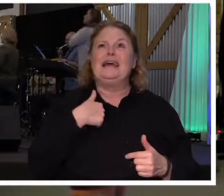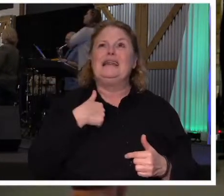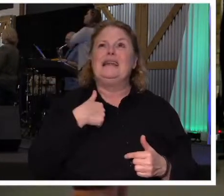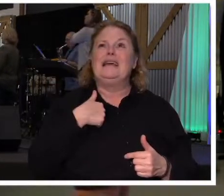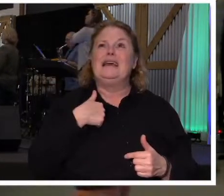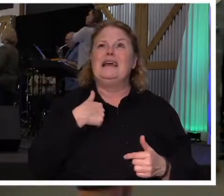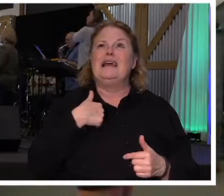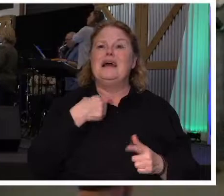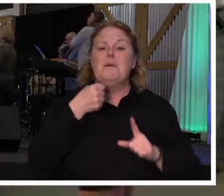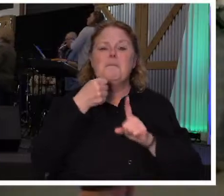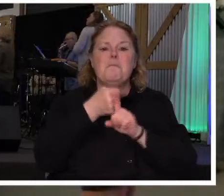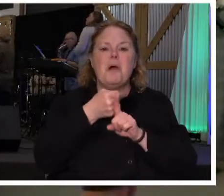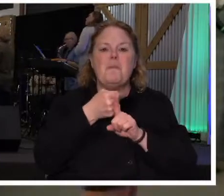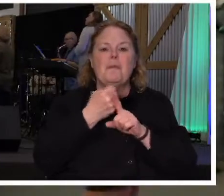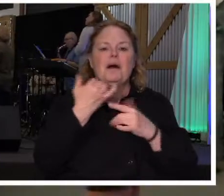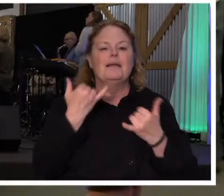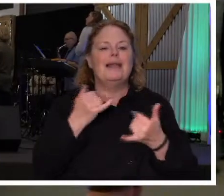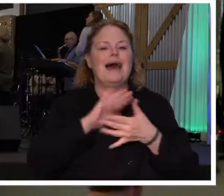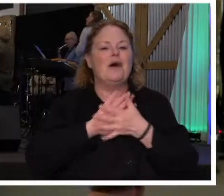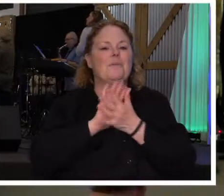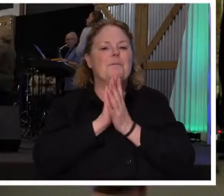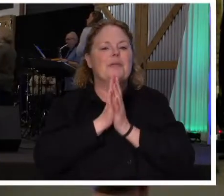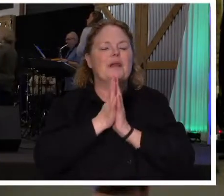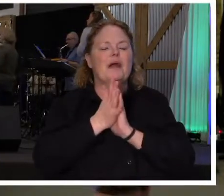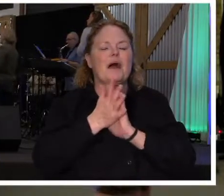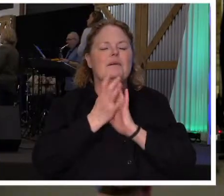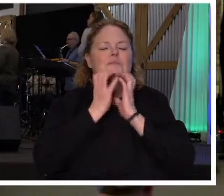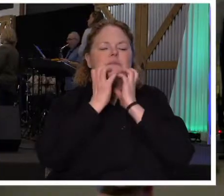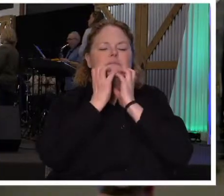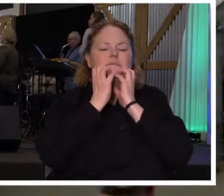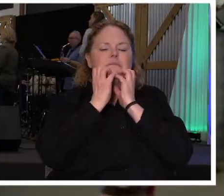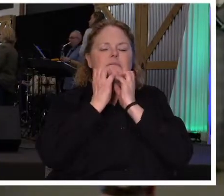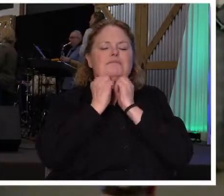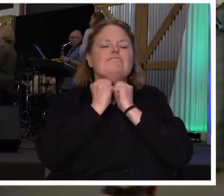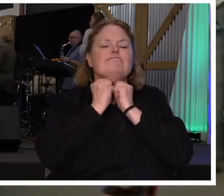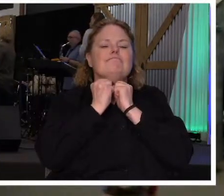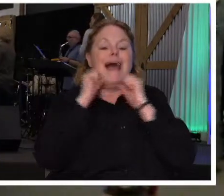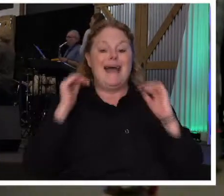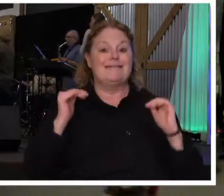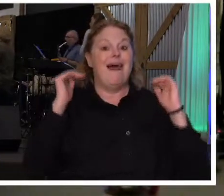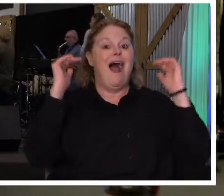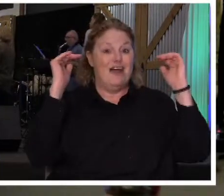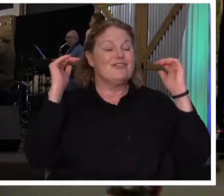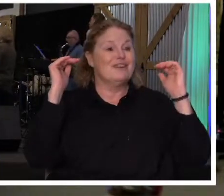he now becomes more affirmed and more valued and wanted than he ever dare hope.